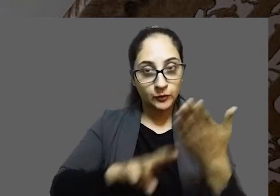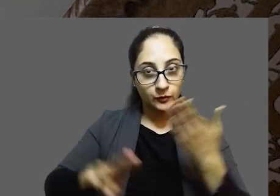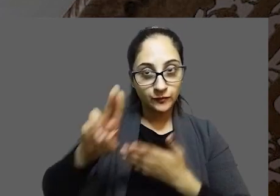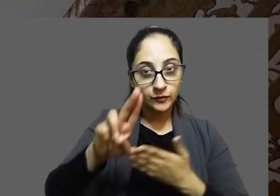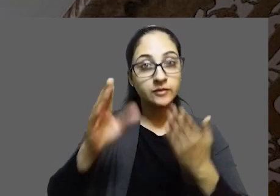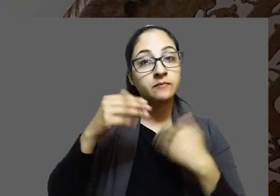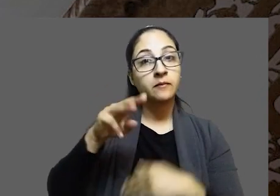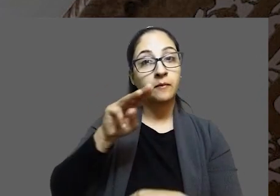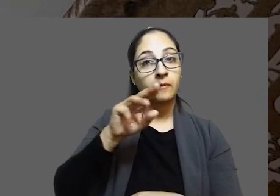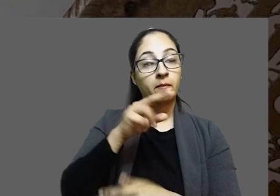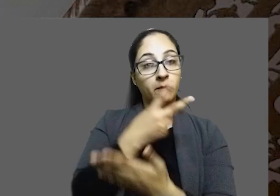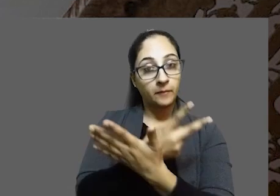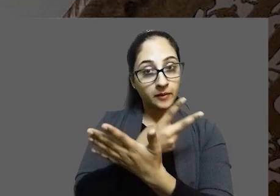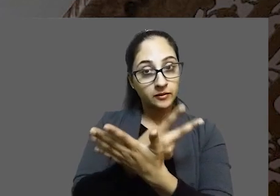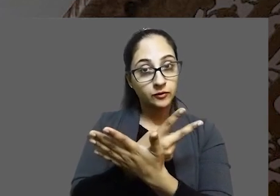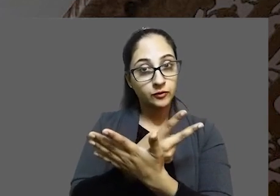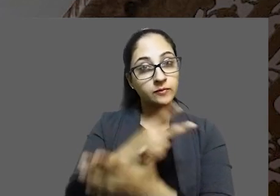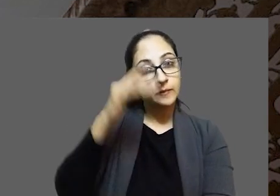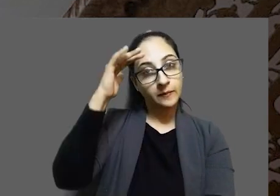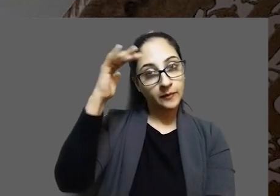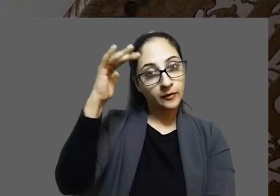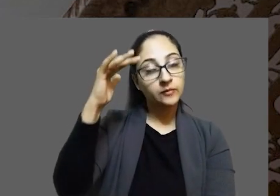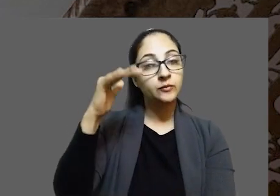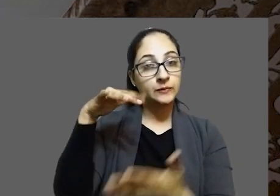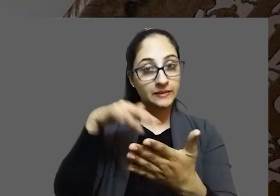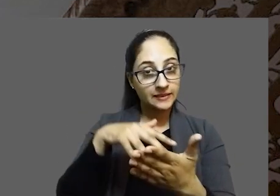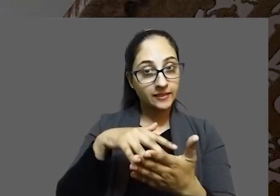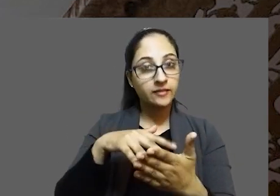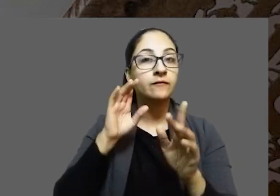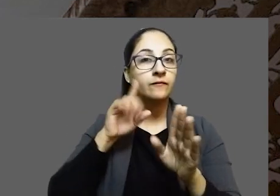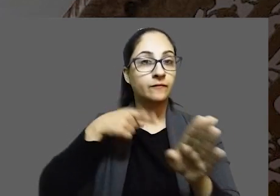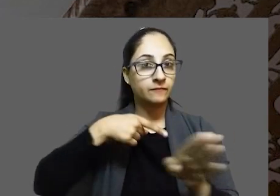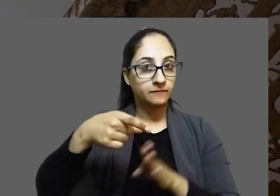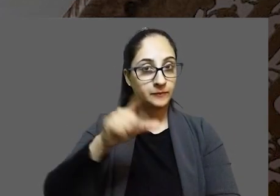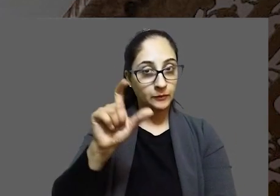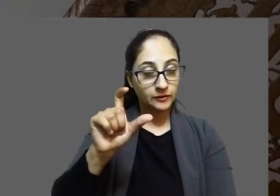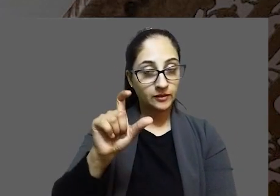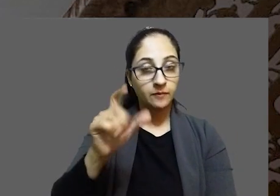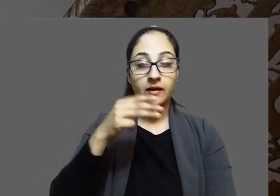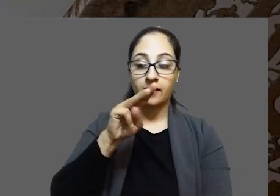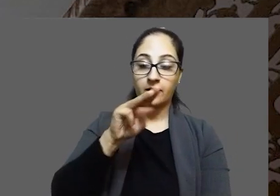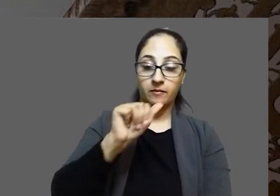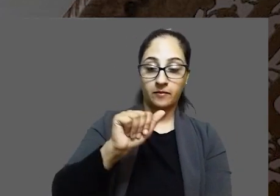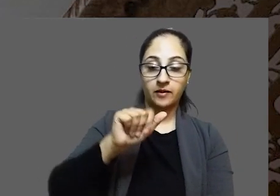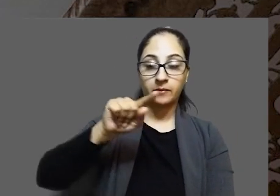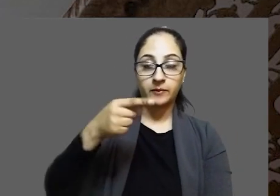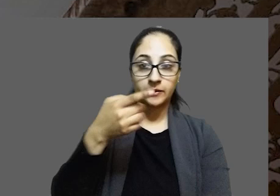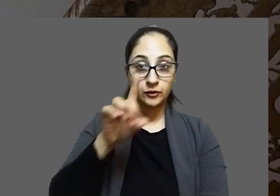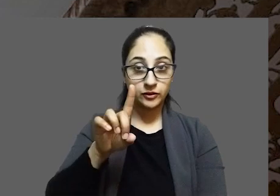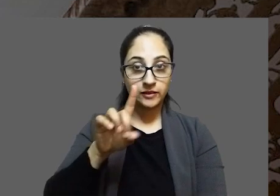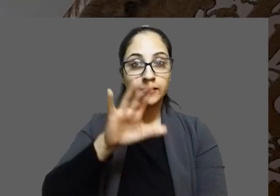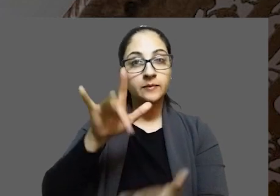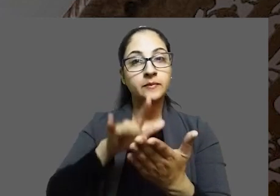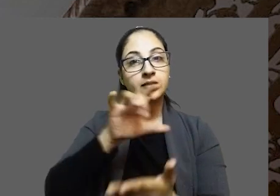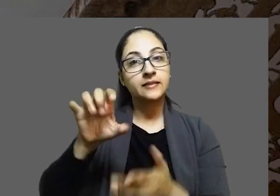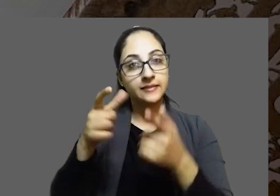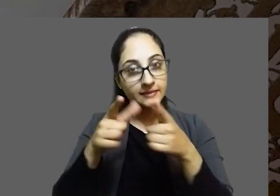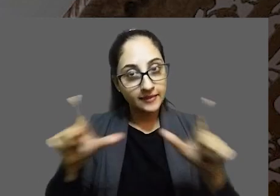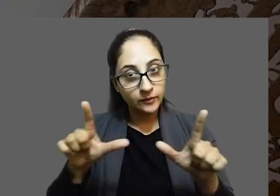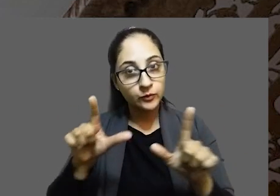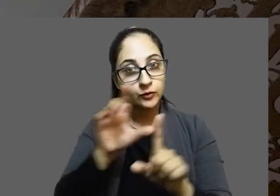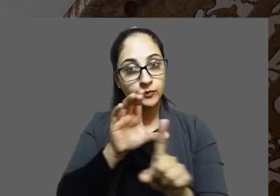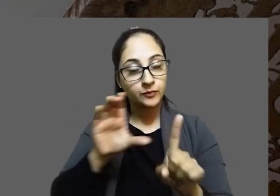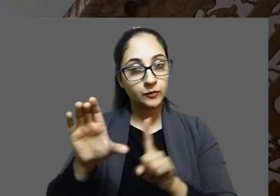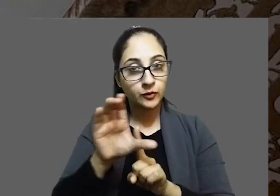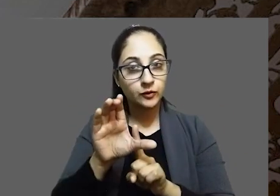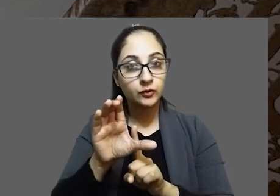a Master's in Theological Studies focusing on Islam, and an MA and PhD in Near Eastern Languages